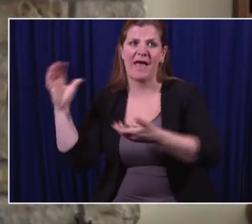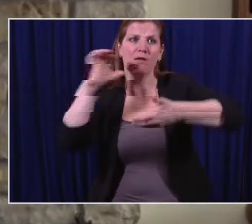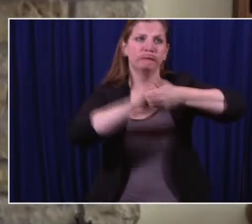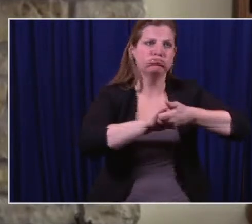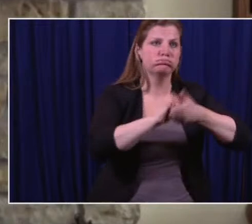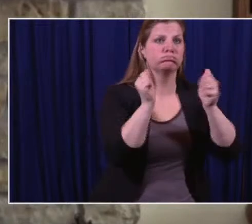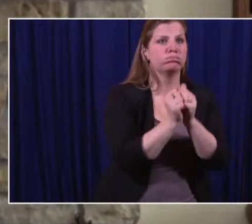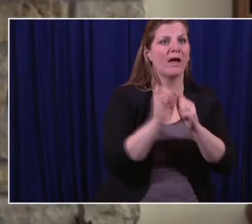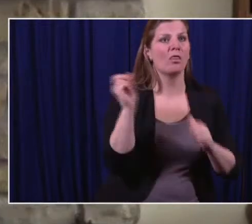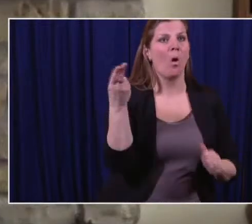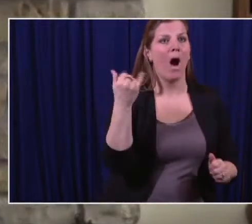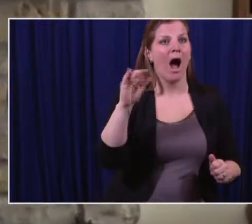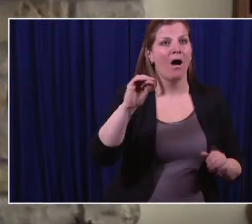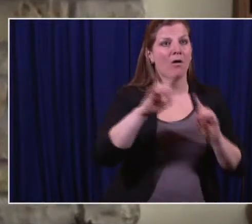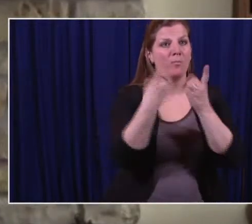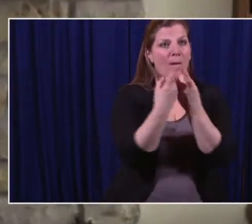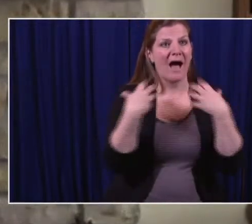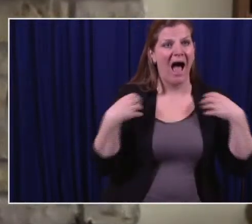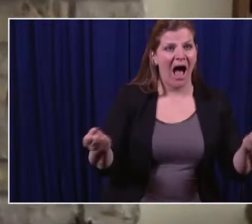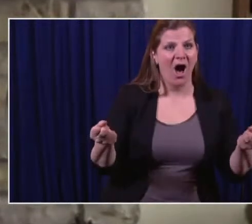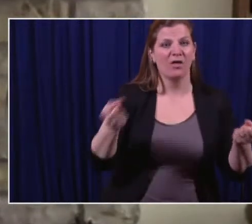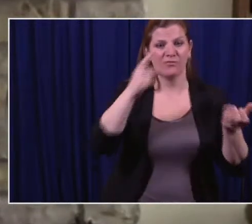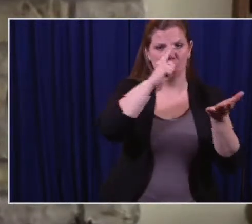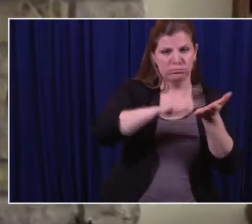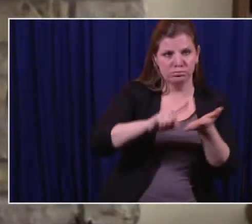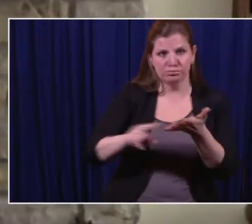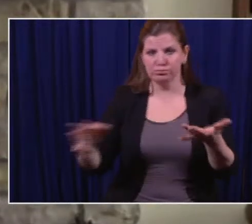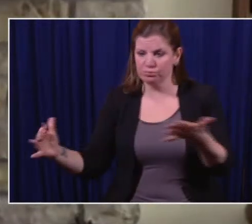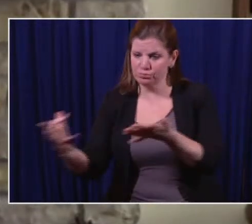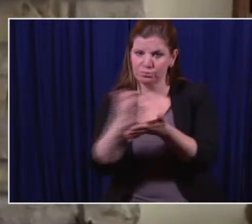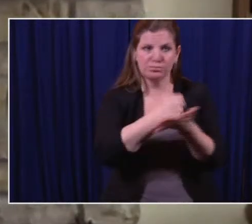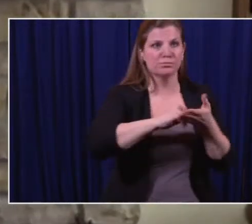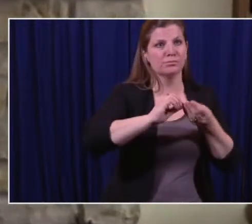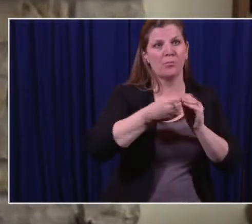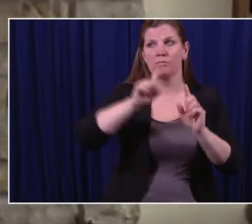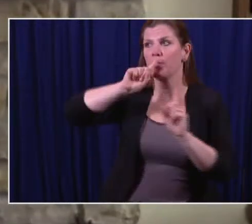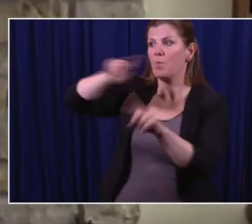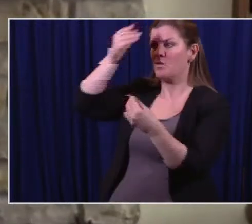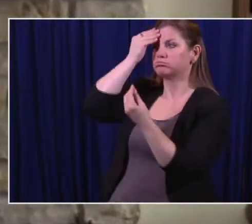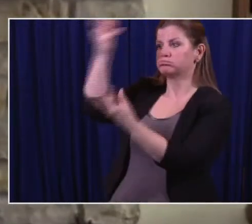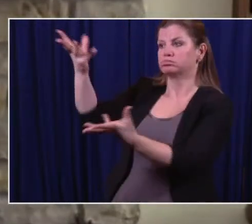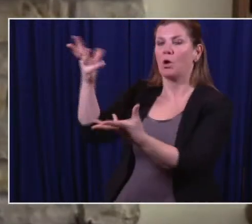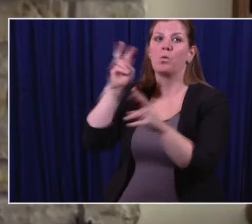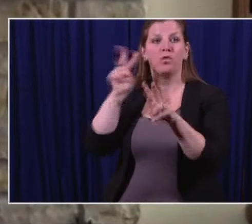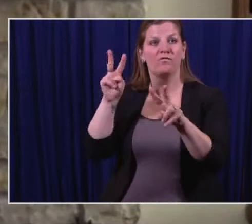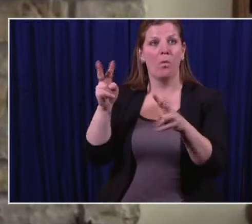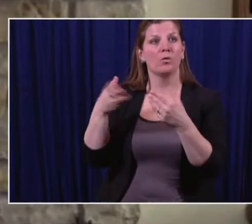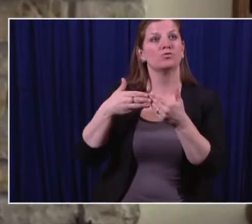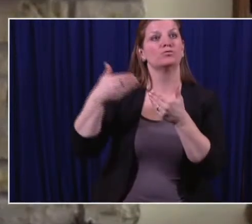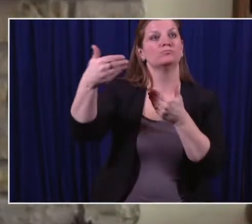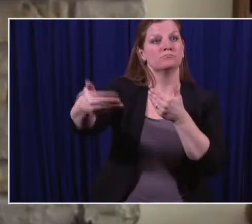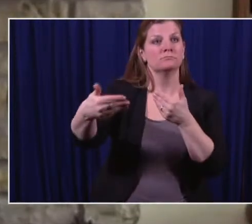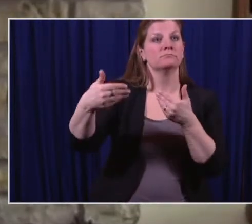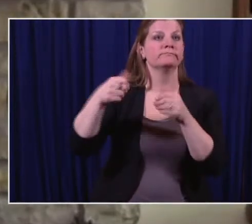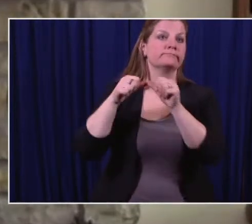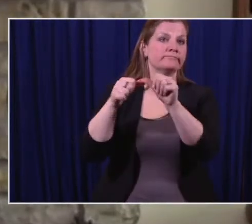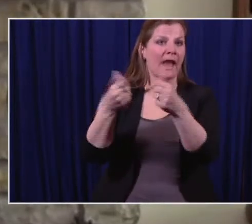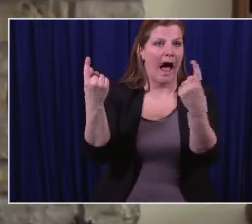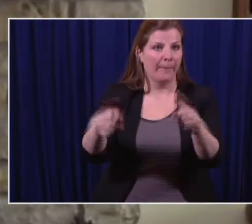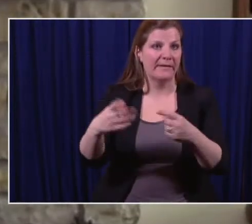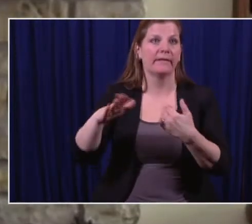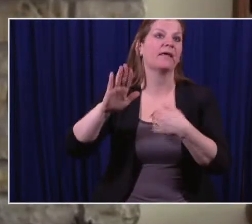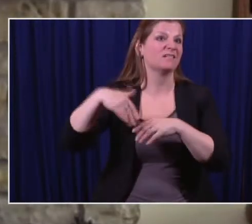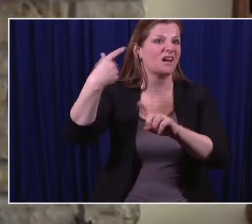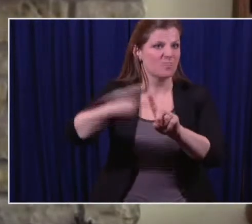meaningful recommendations to improve our reporting. And we'll look forward to seeing the report when it is released next month. Let me now